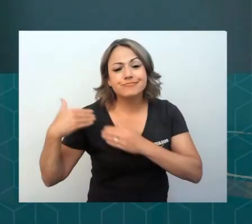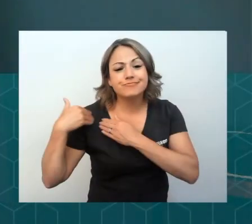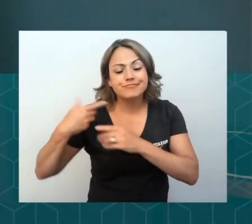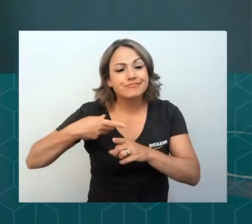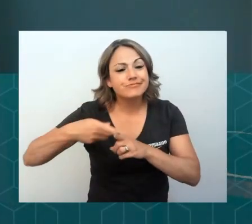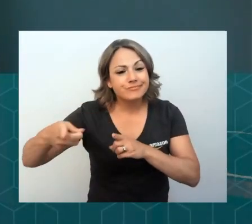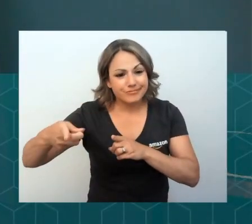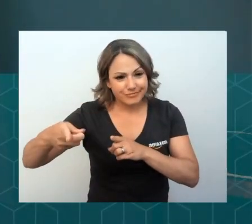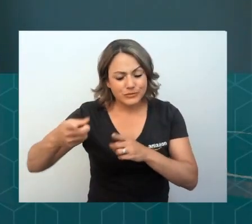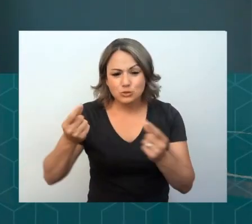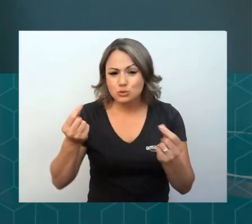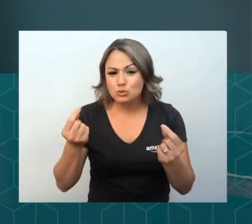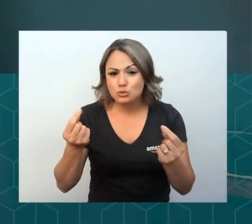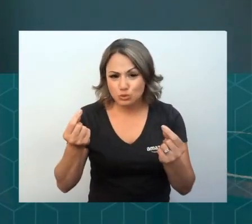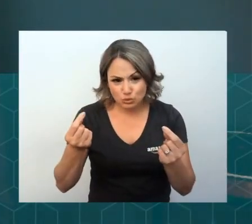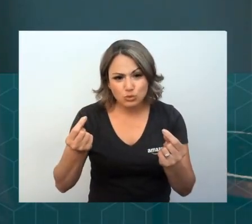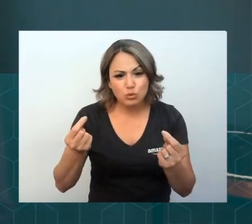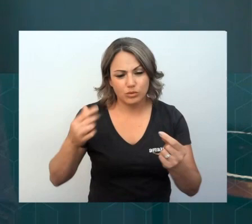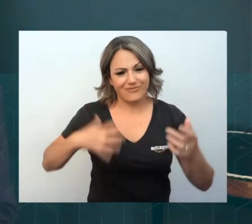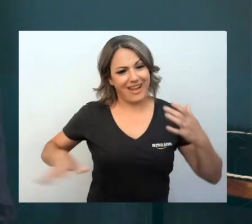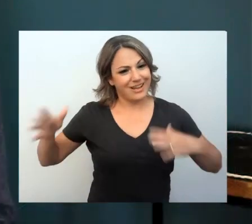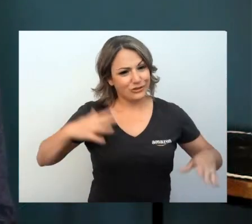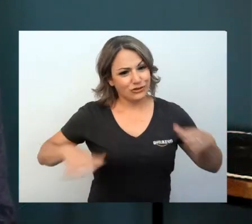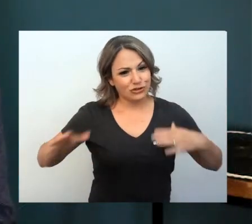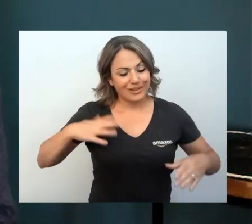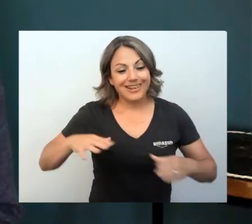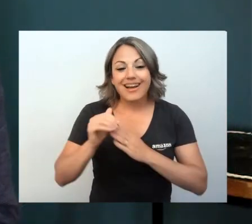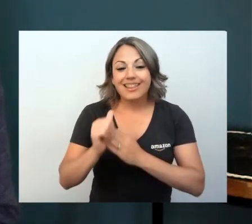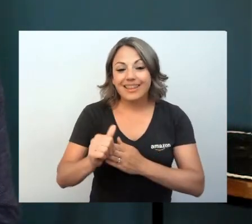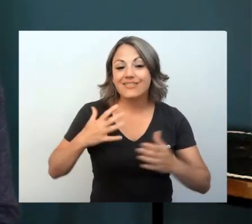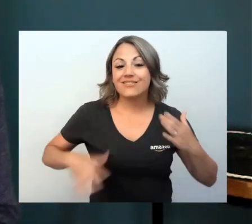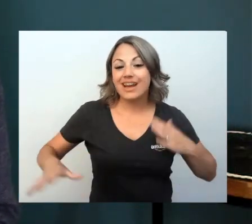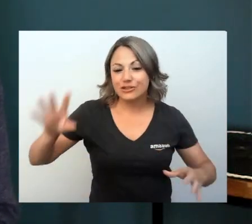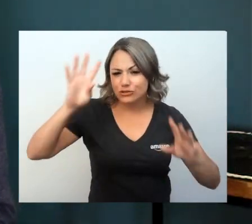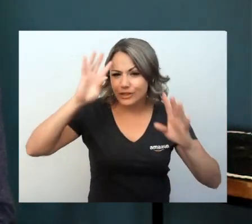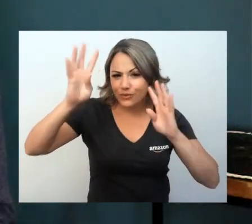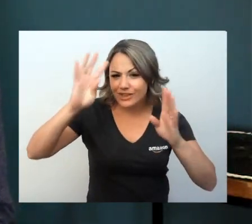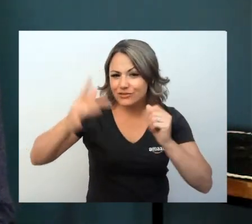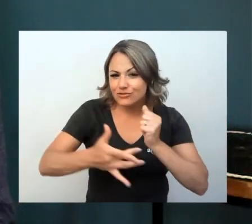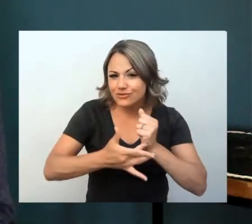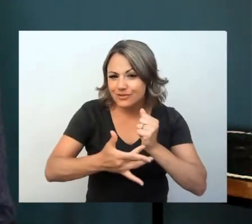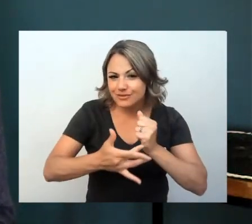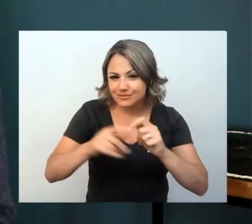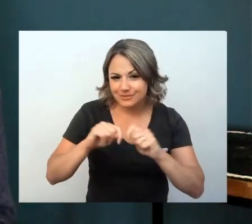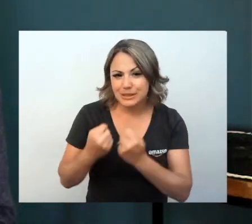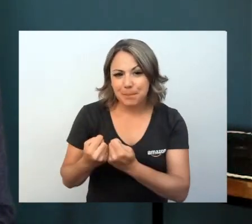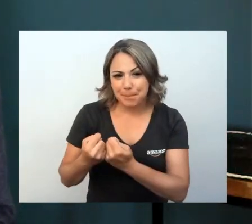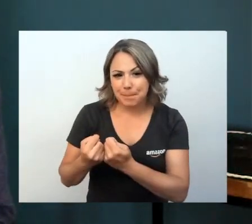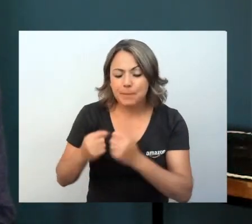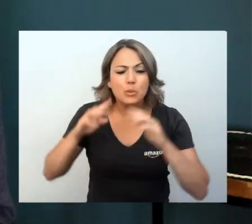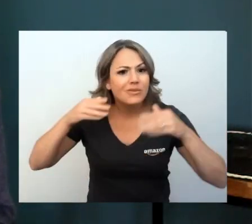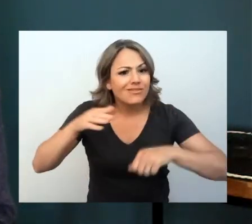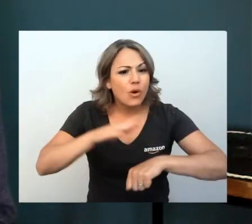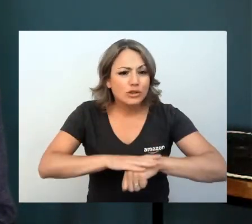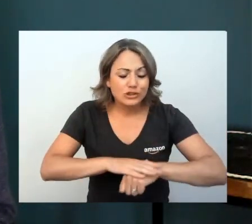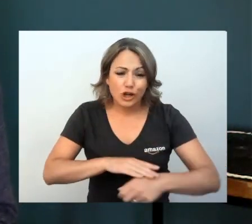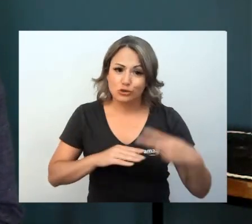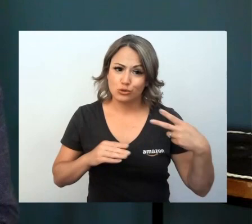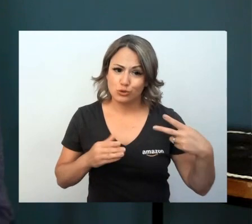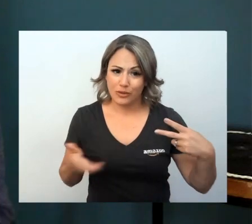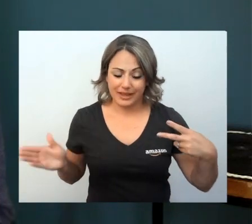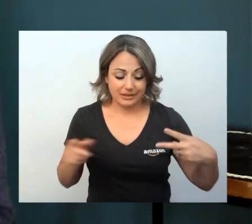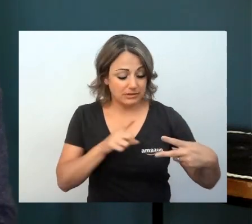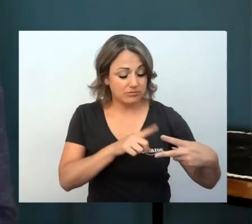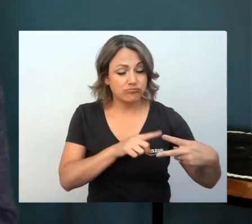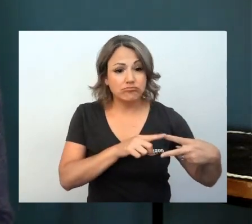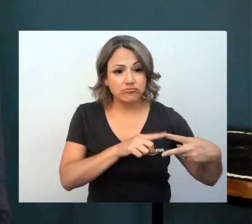My role in Amazon is working in Amazon Fashion, and I lead a fashion innovation technology team. We're focused on really two